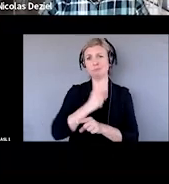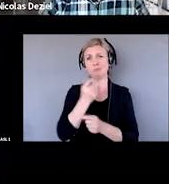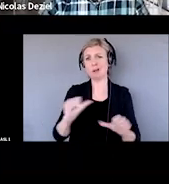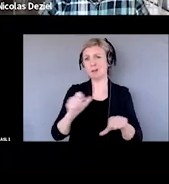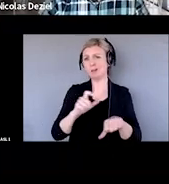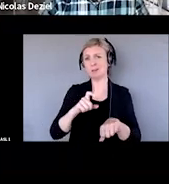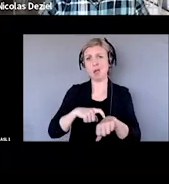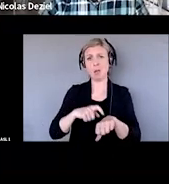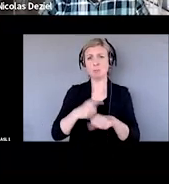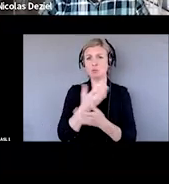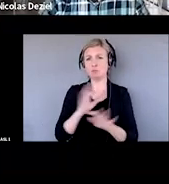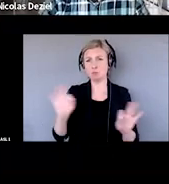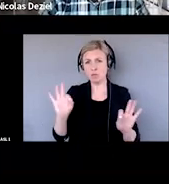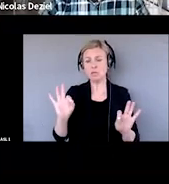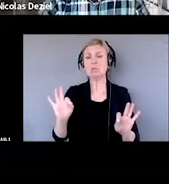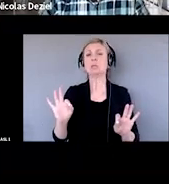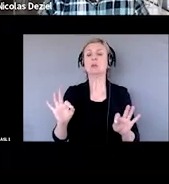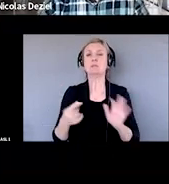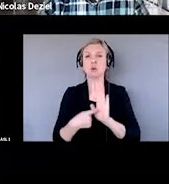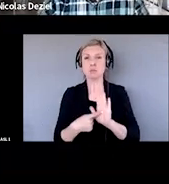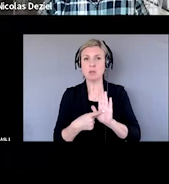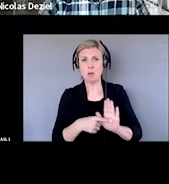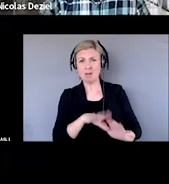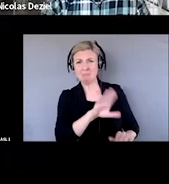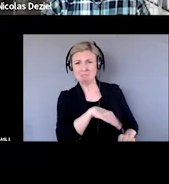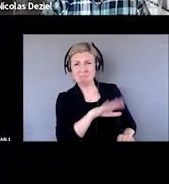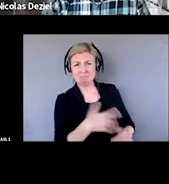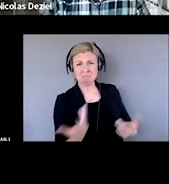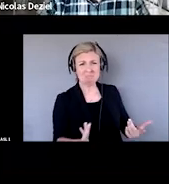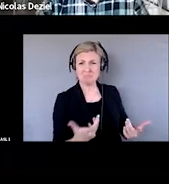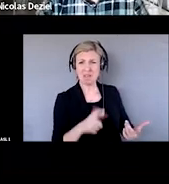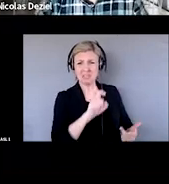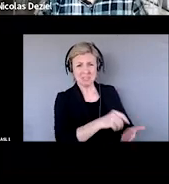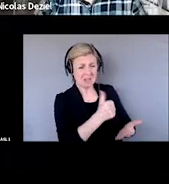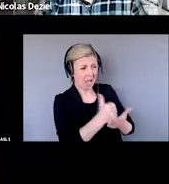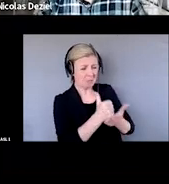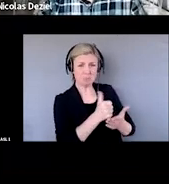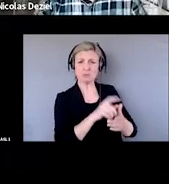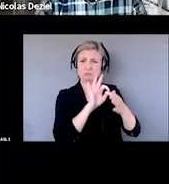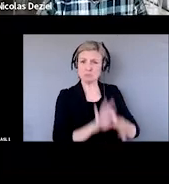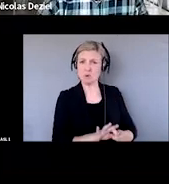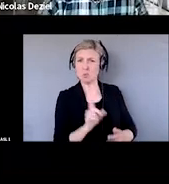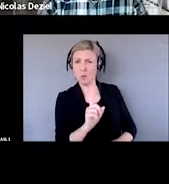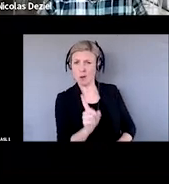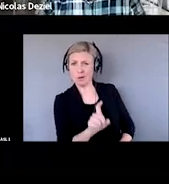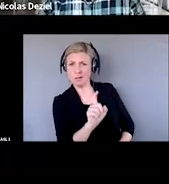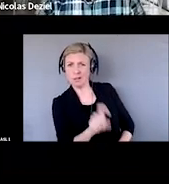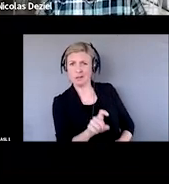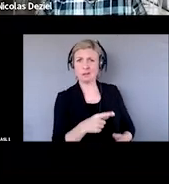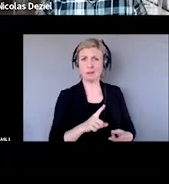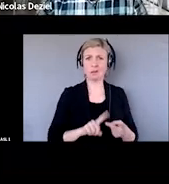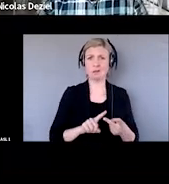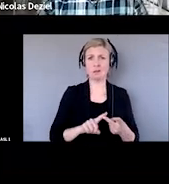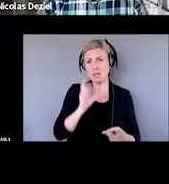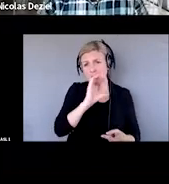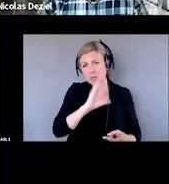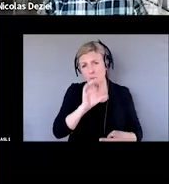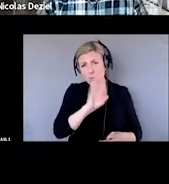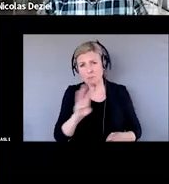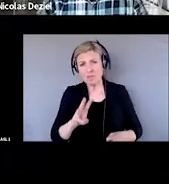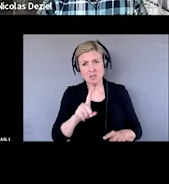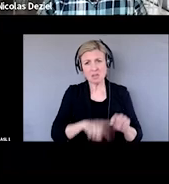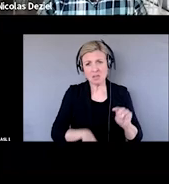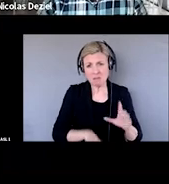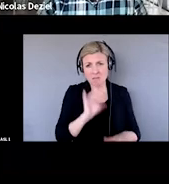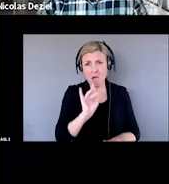type questions. So where do I click? I can't find this particular page, or how much does a patent cost? Things like that. They'll be in a position